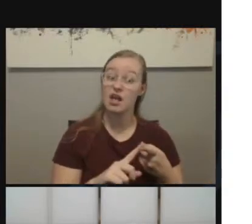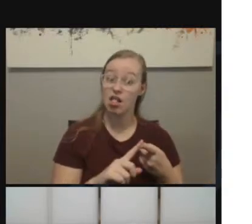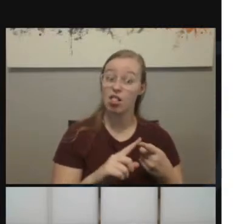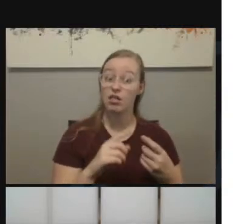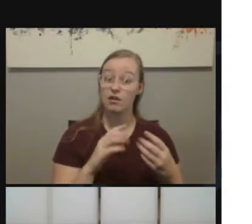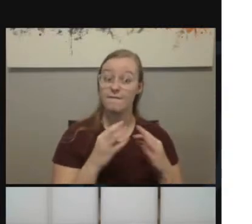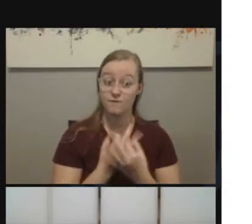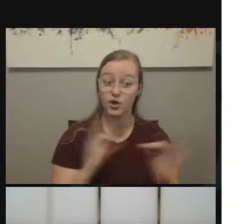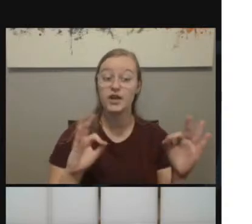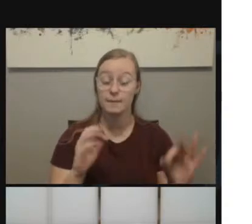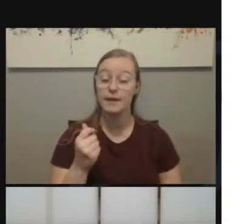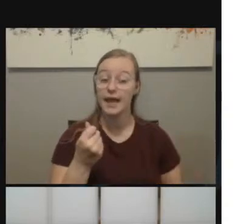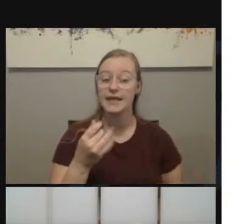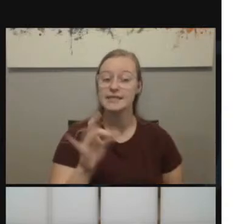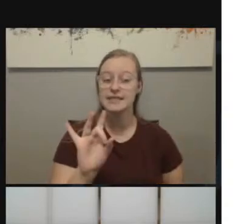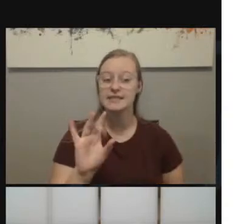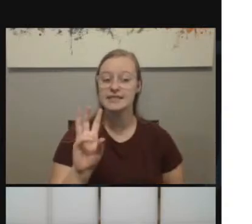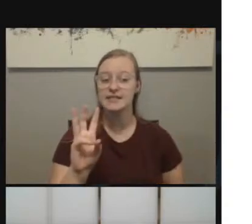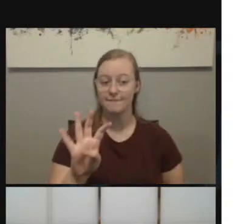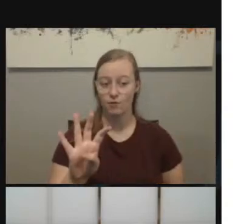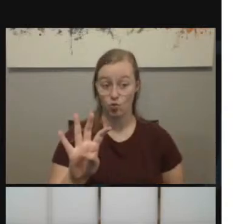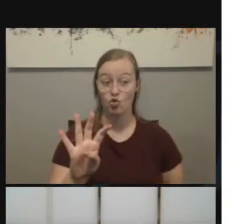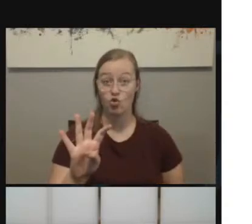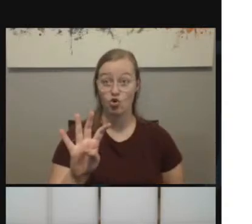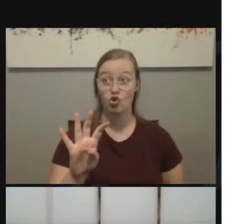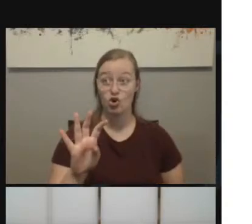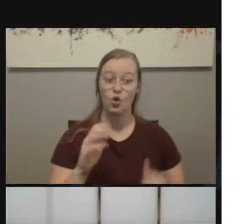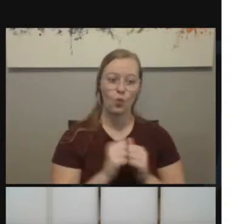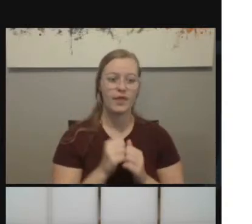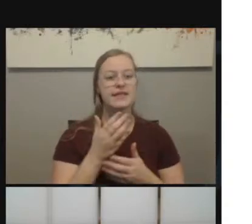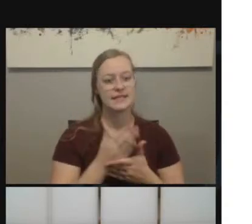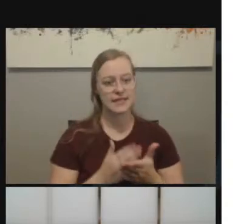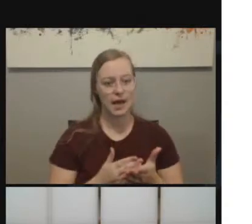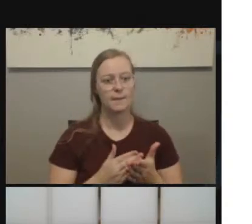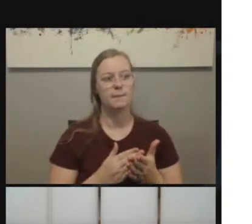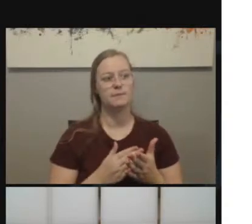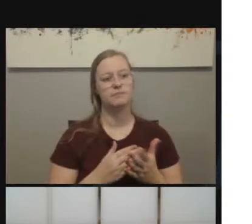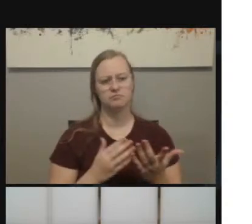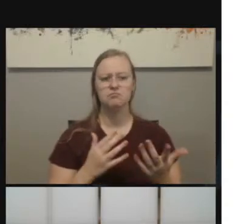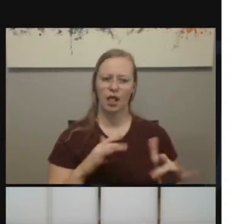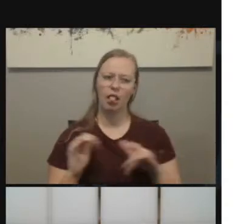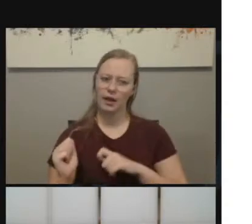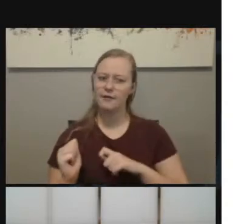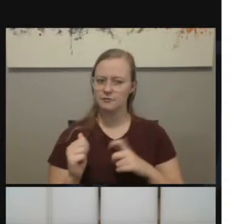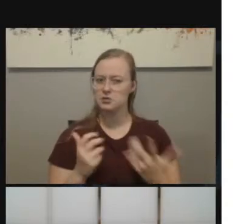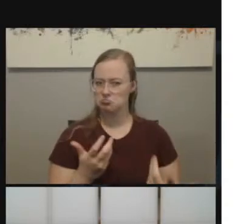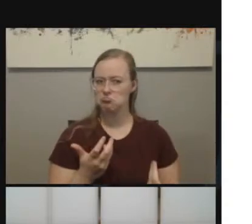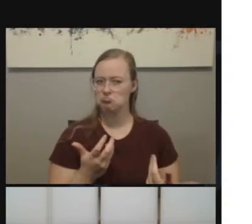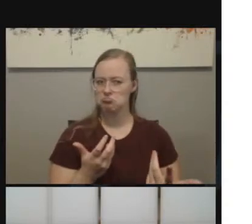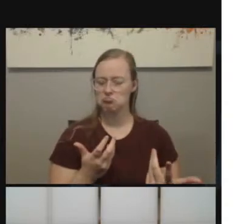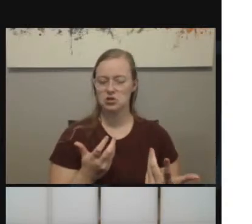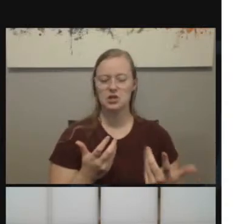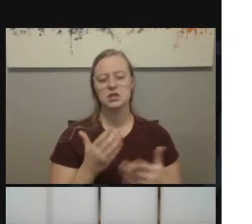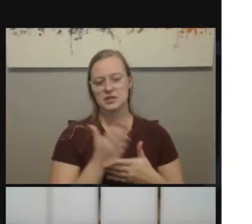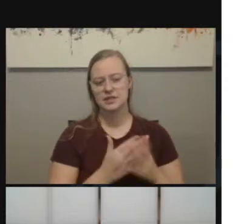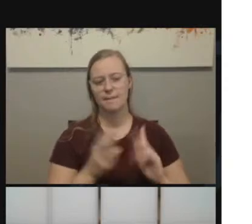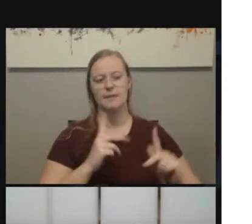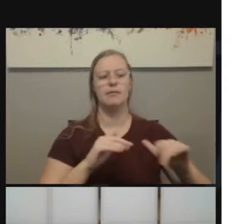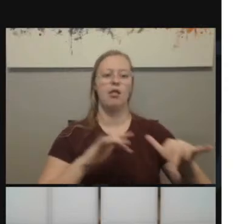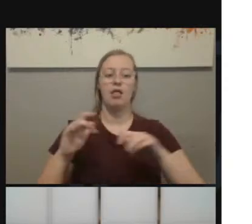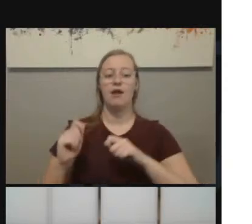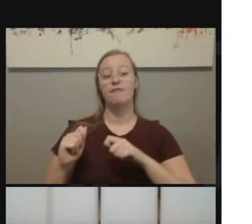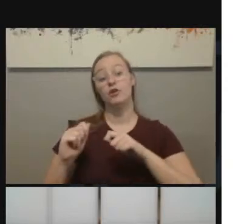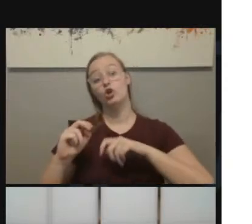in 1864, with some departures, shall we say, some departures that went